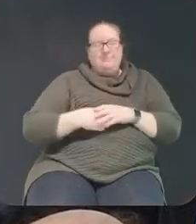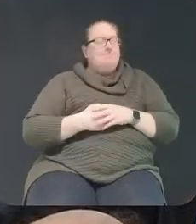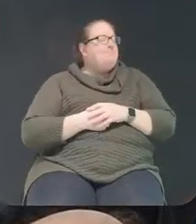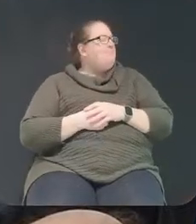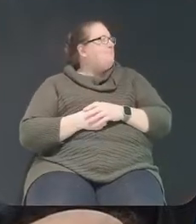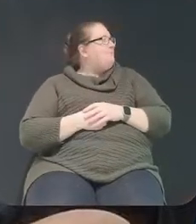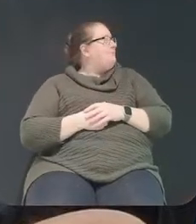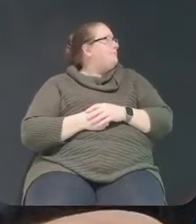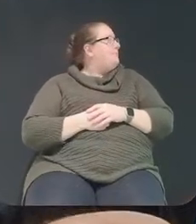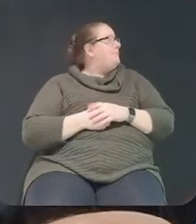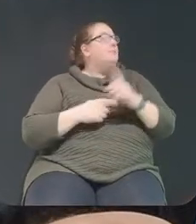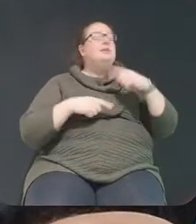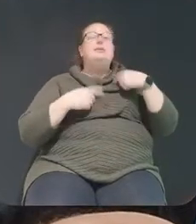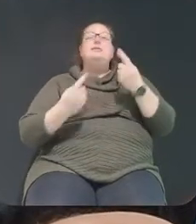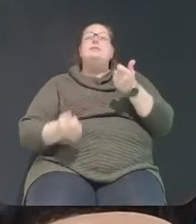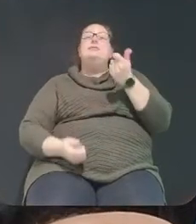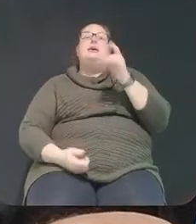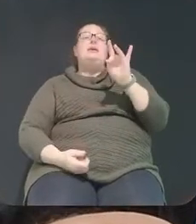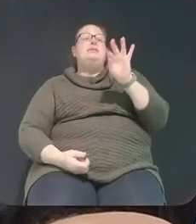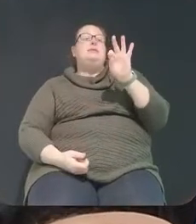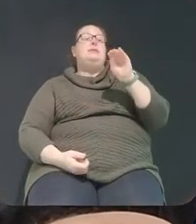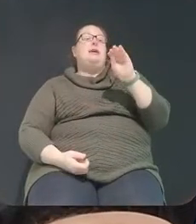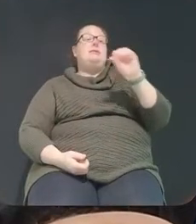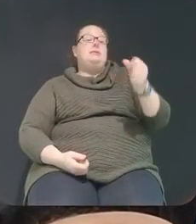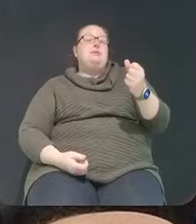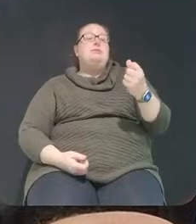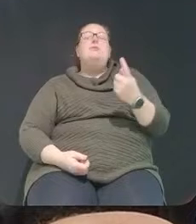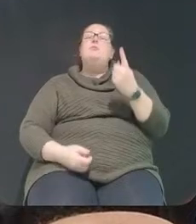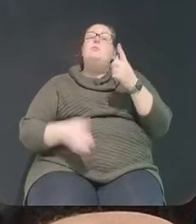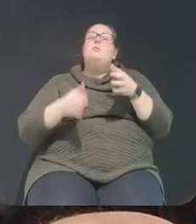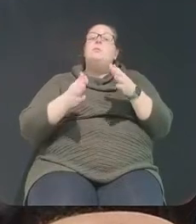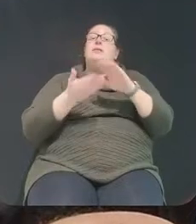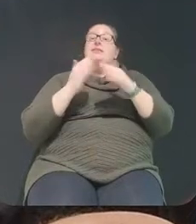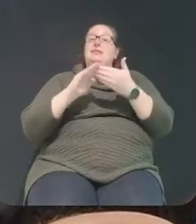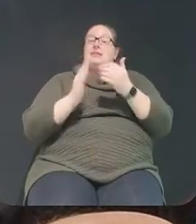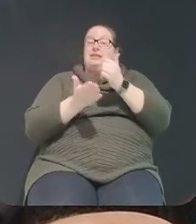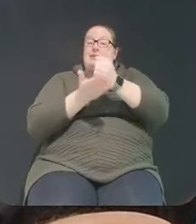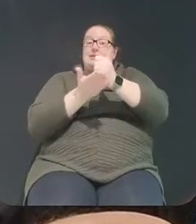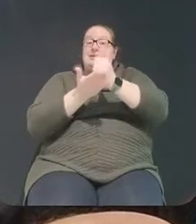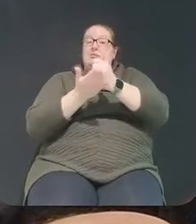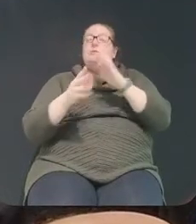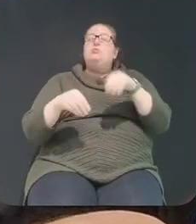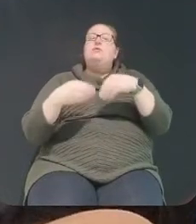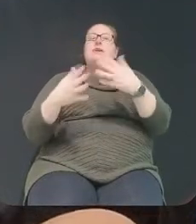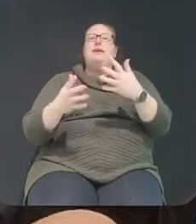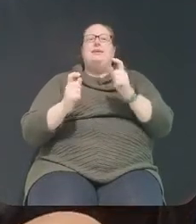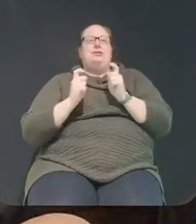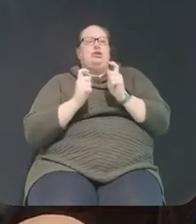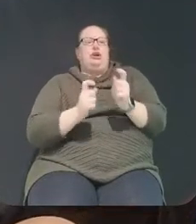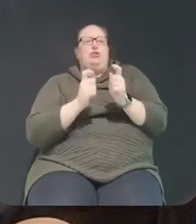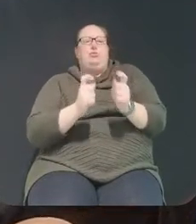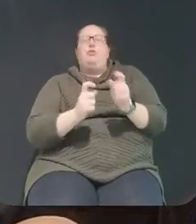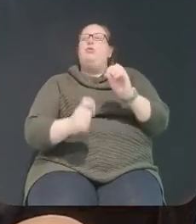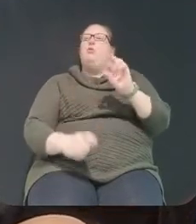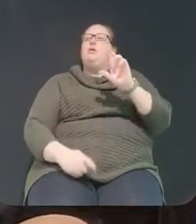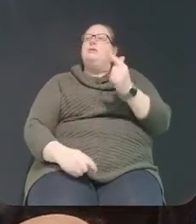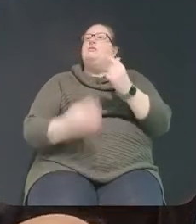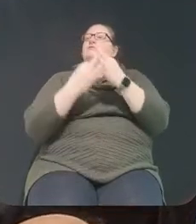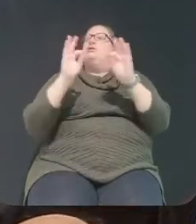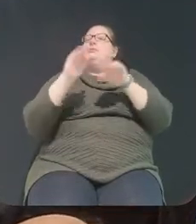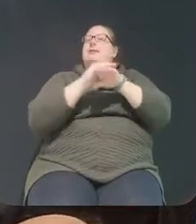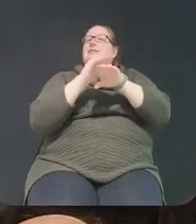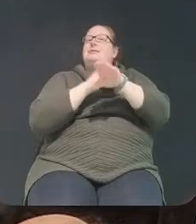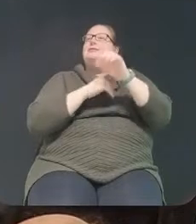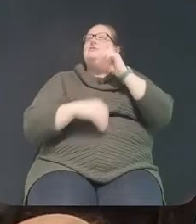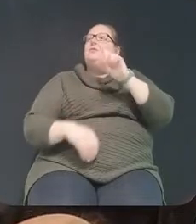Since at least the 1890s, one way the city assisted unsheltered residents was by providing charitable organizations free access to the